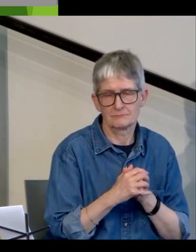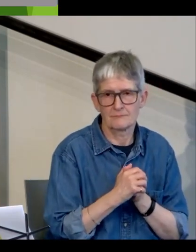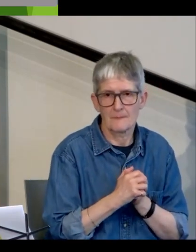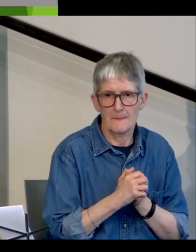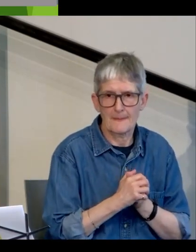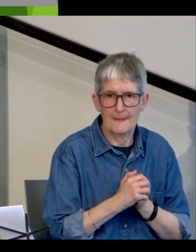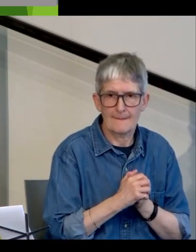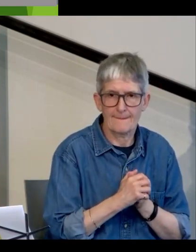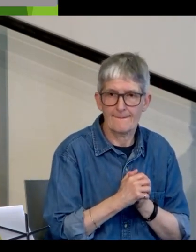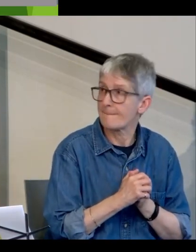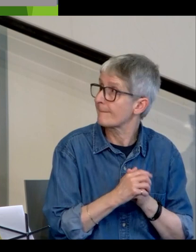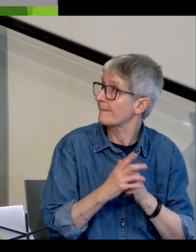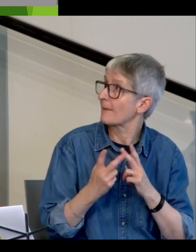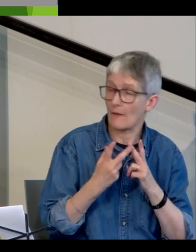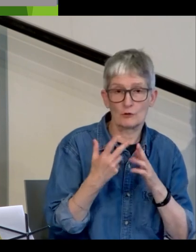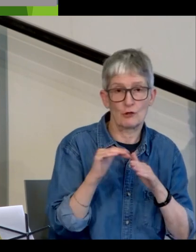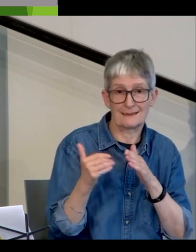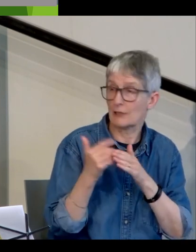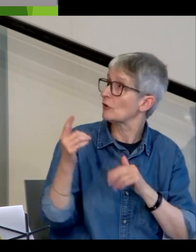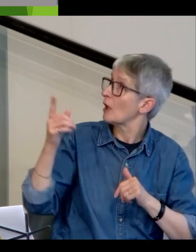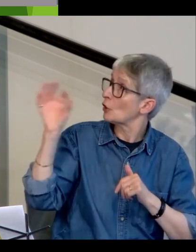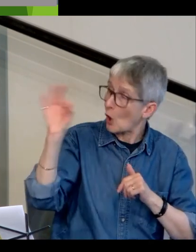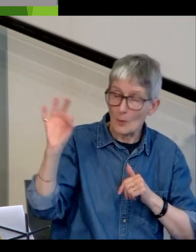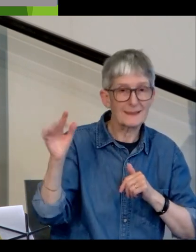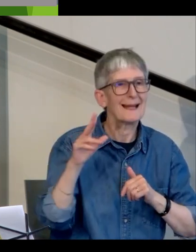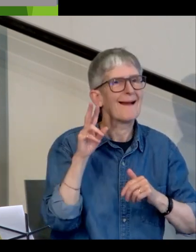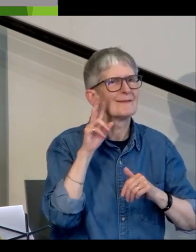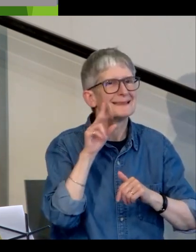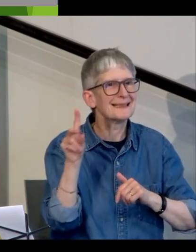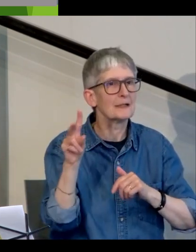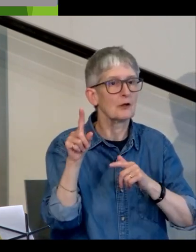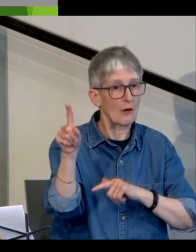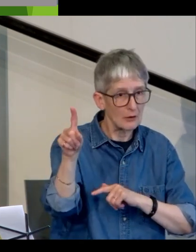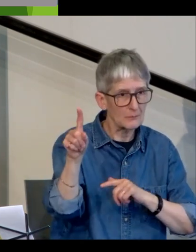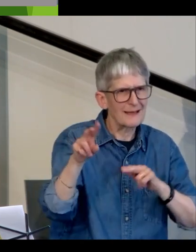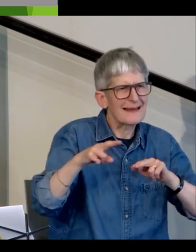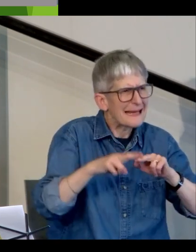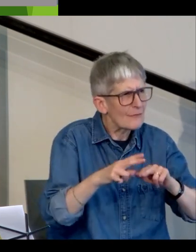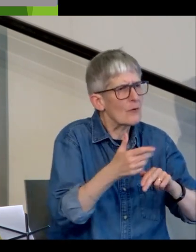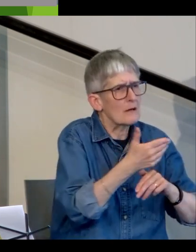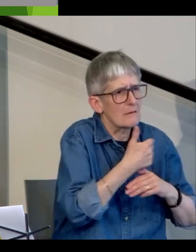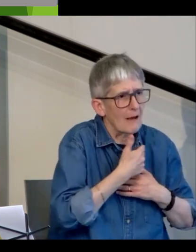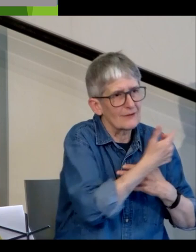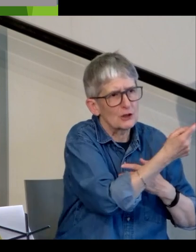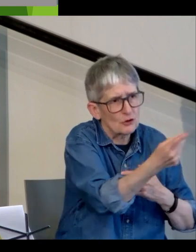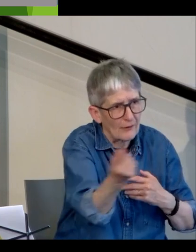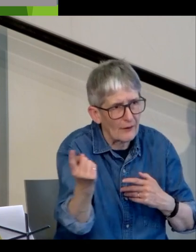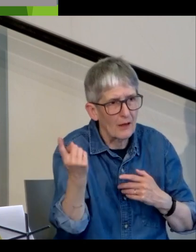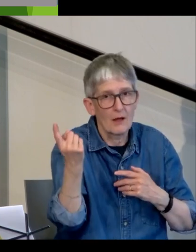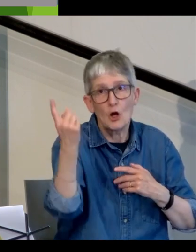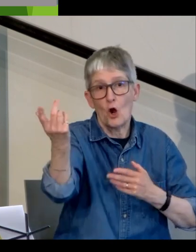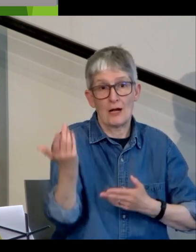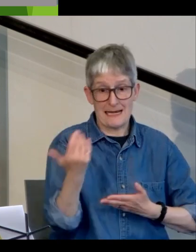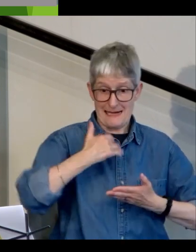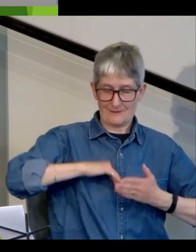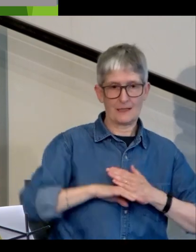the New Living Translation. No one has ever seen God, but if we love each other, God lives in